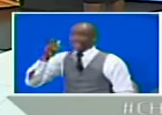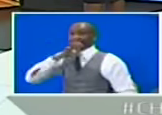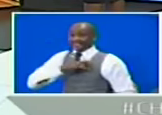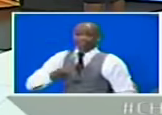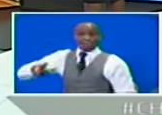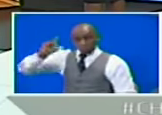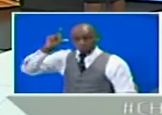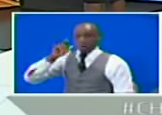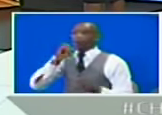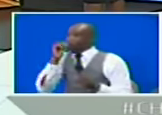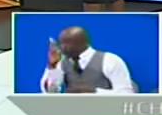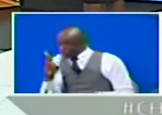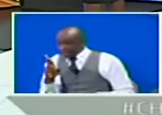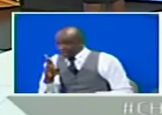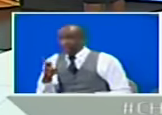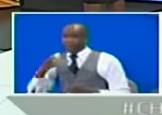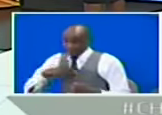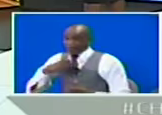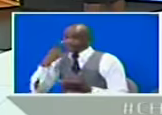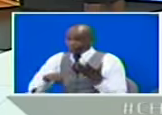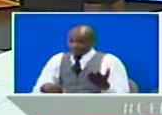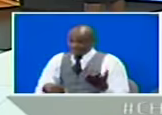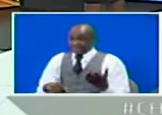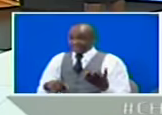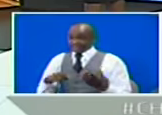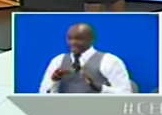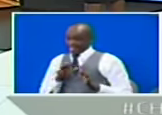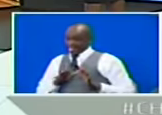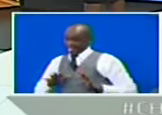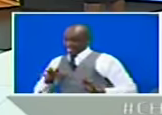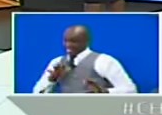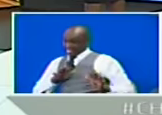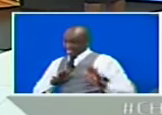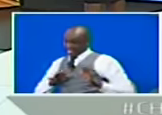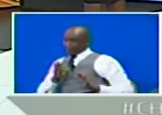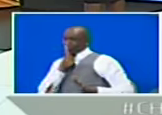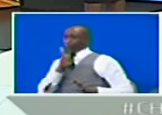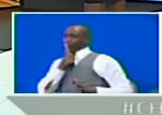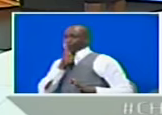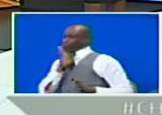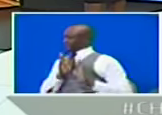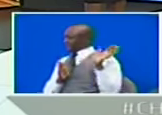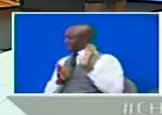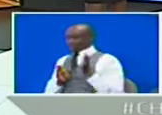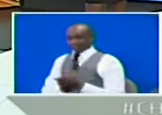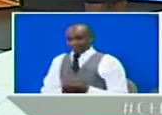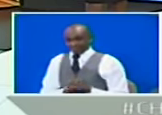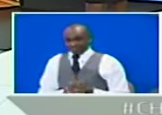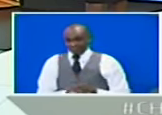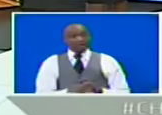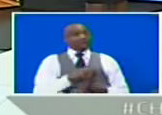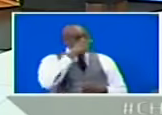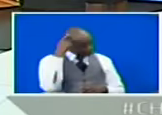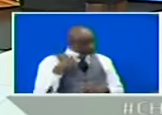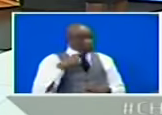rates, mm-hmm. or people will just now start shying away from giving right. the country money. And because if we're paying